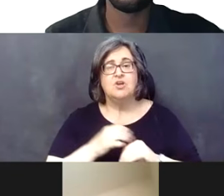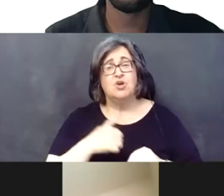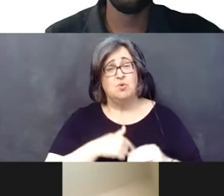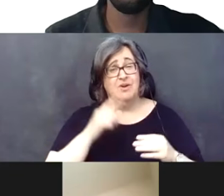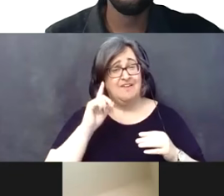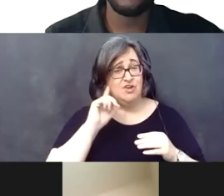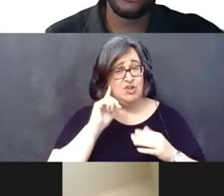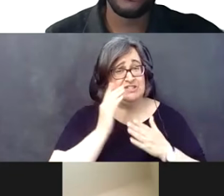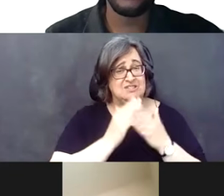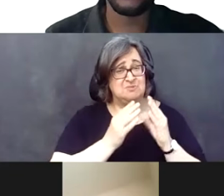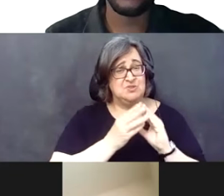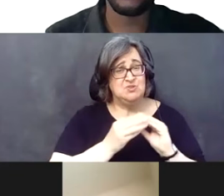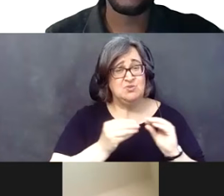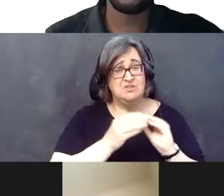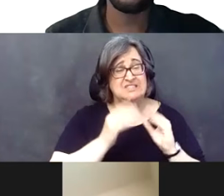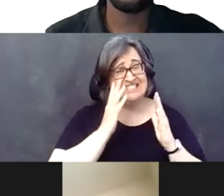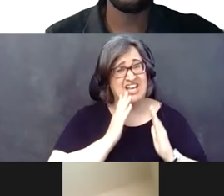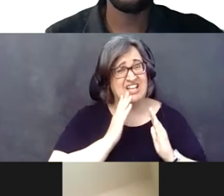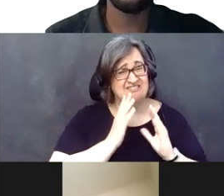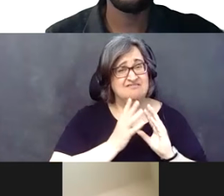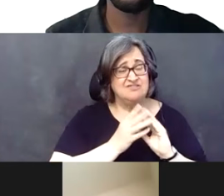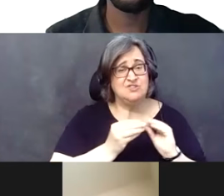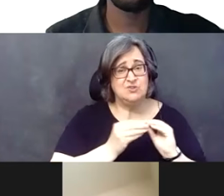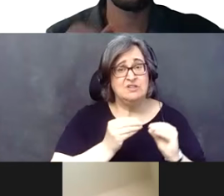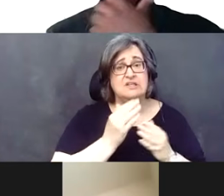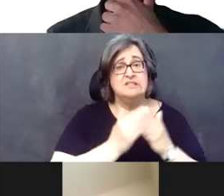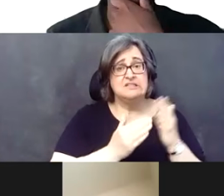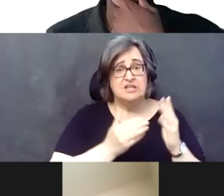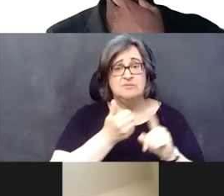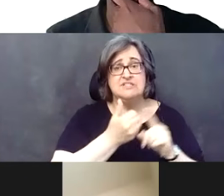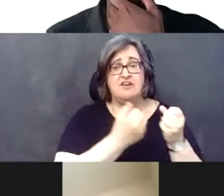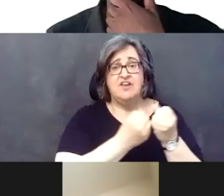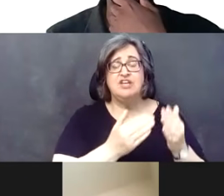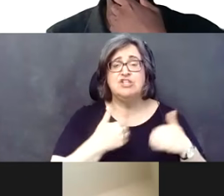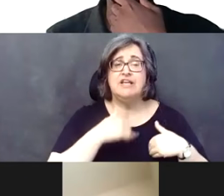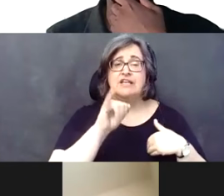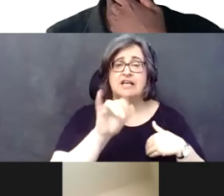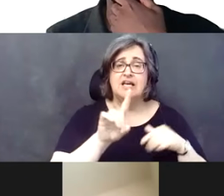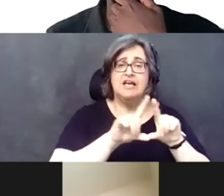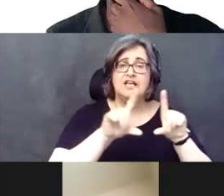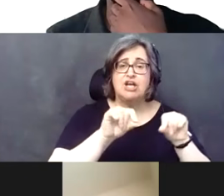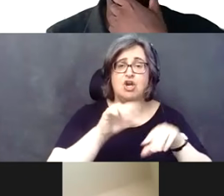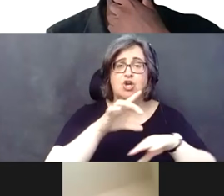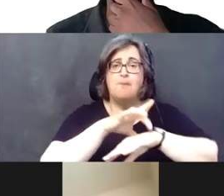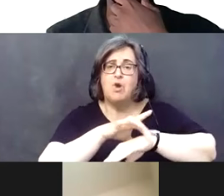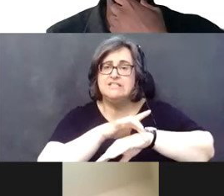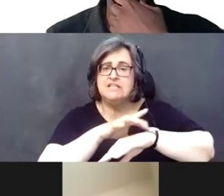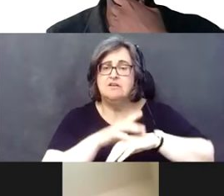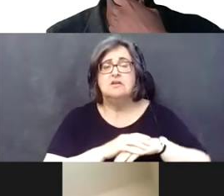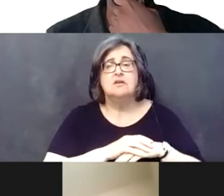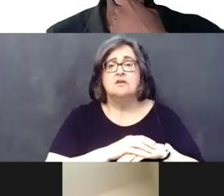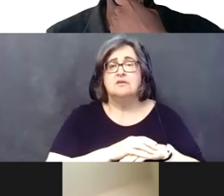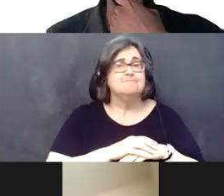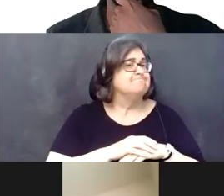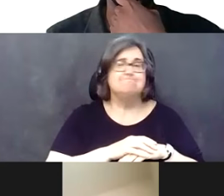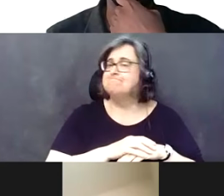some stories around self-advocates who did use things like an ID card or a bracelet and found that it wasn't